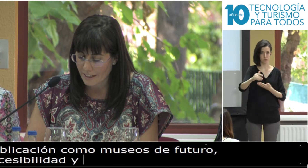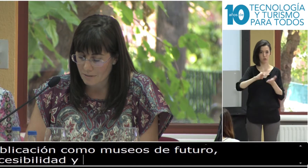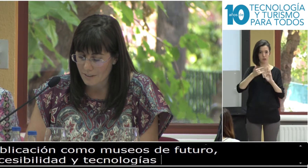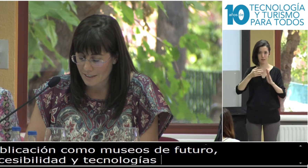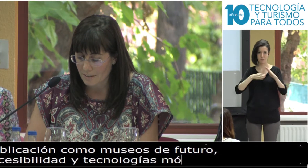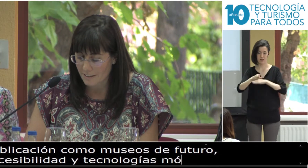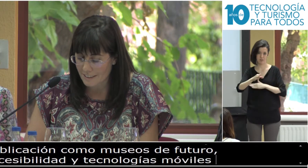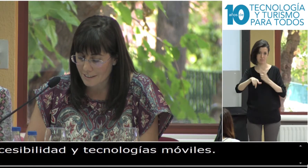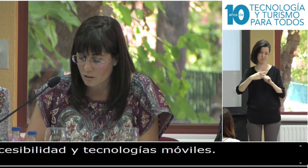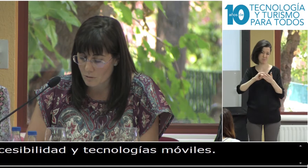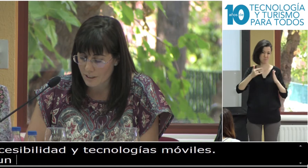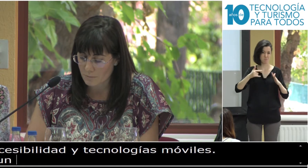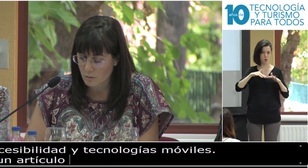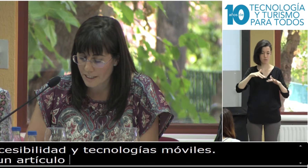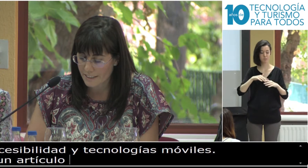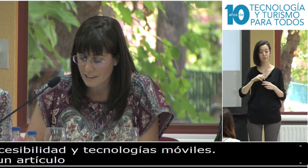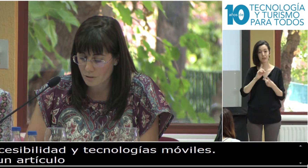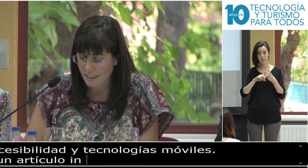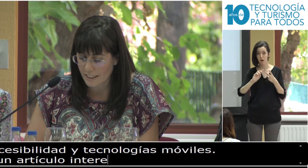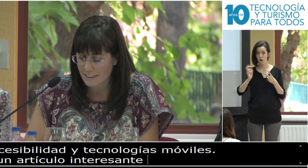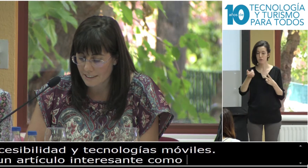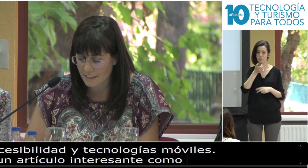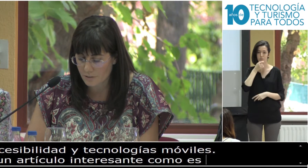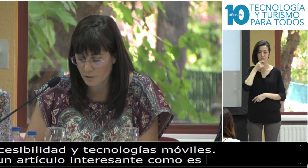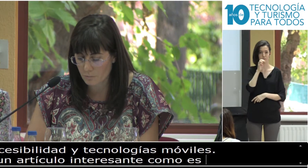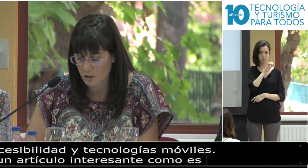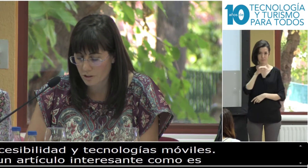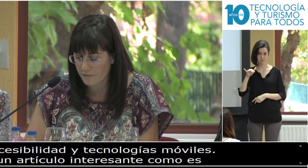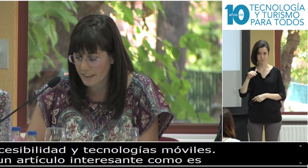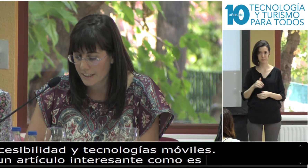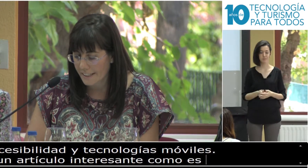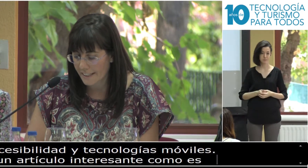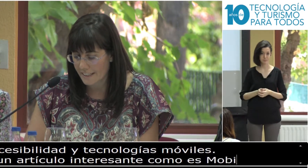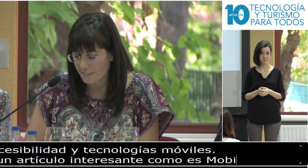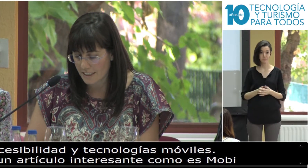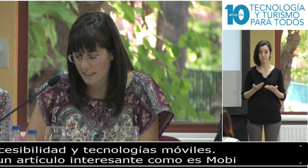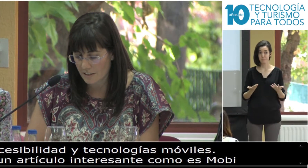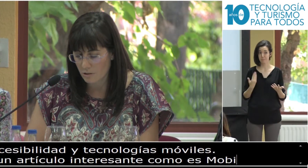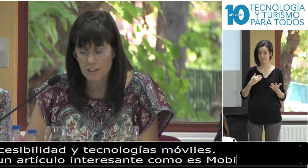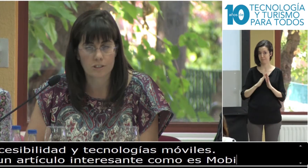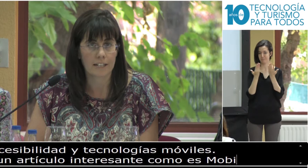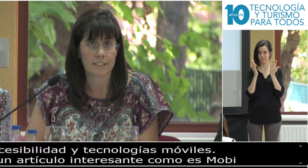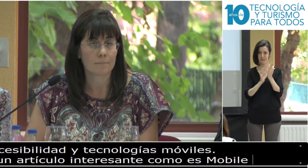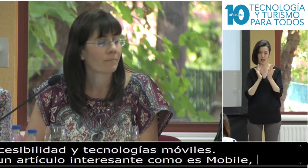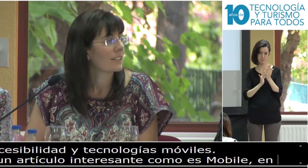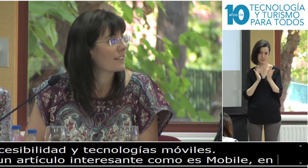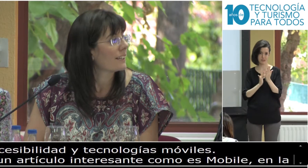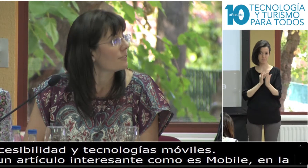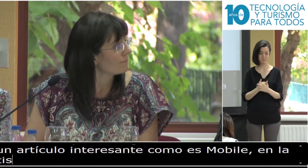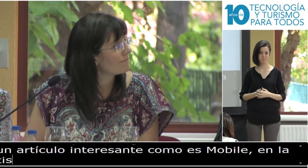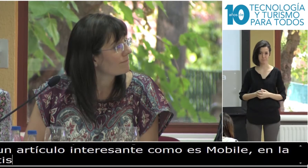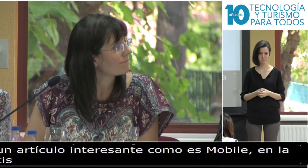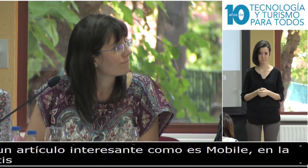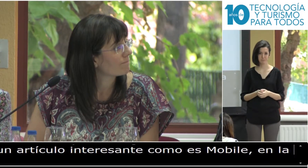Mobile Technologies, and also a very interesting article as Mobile and Accessible ITCs